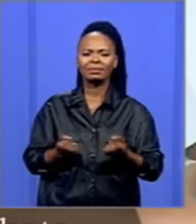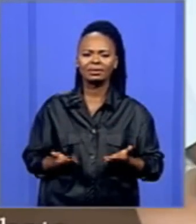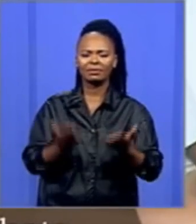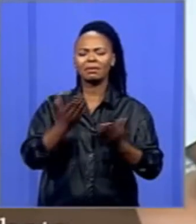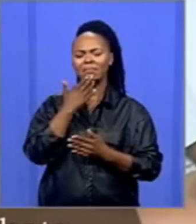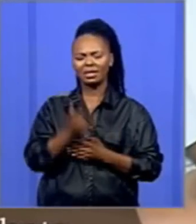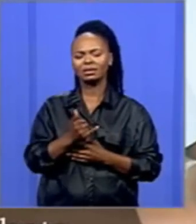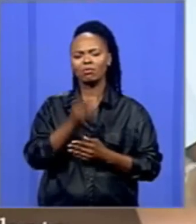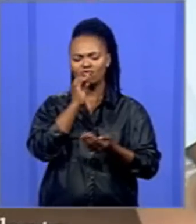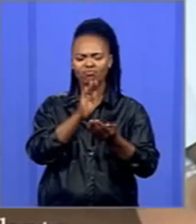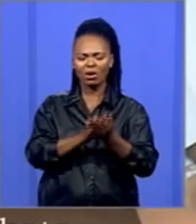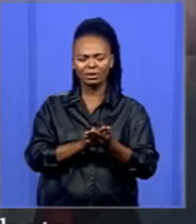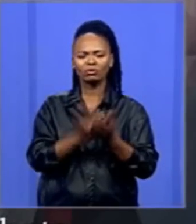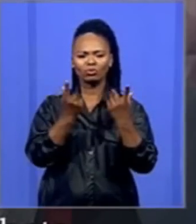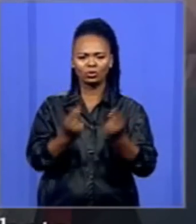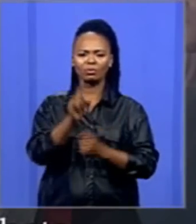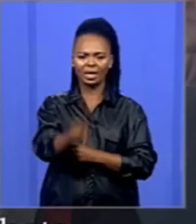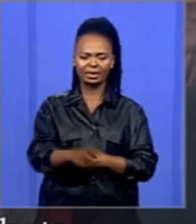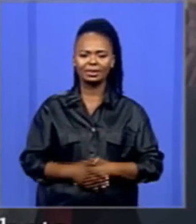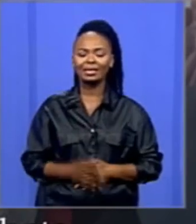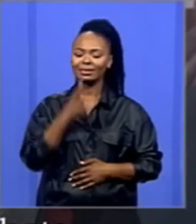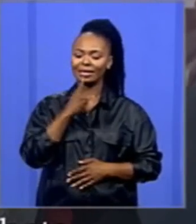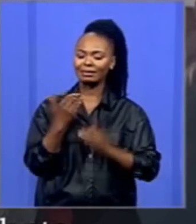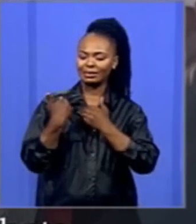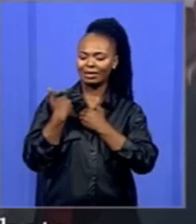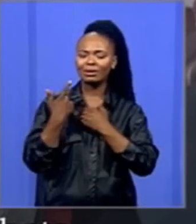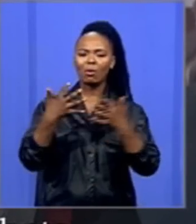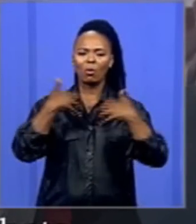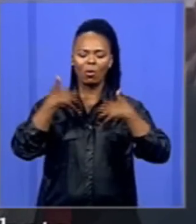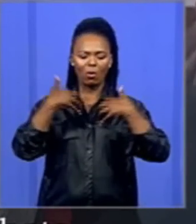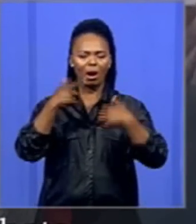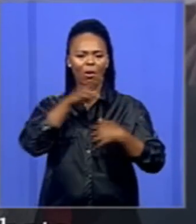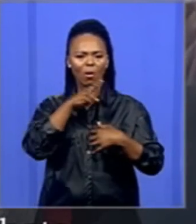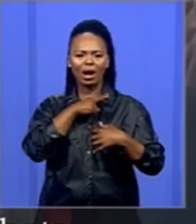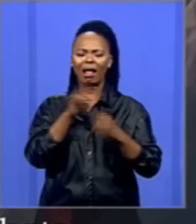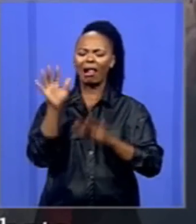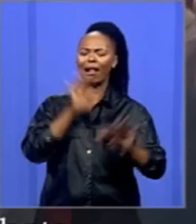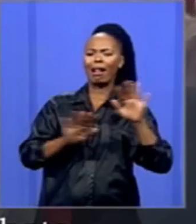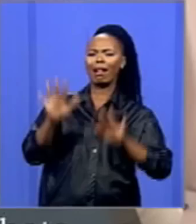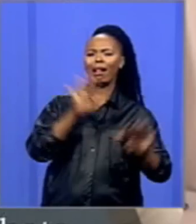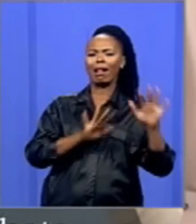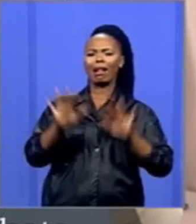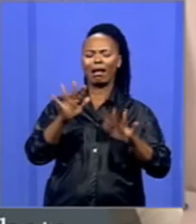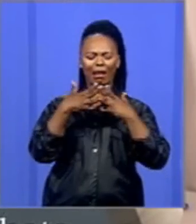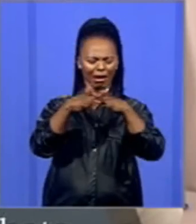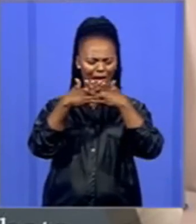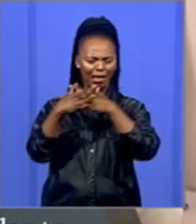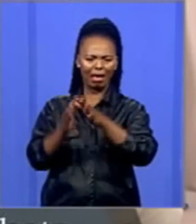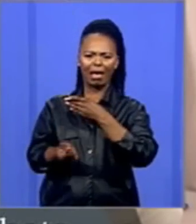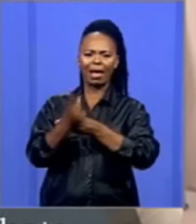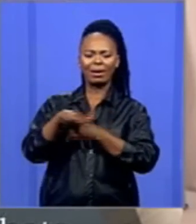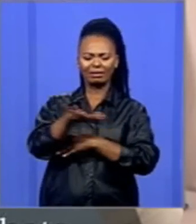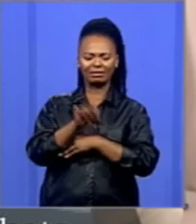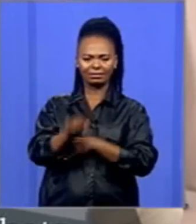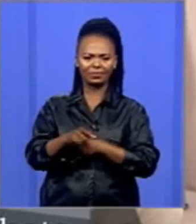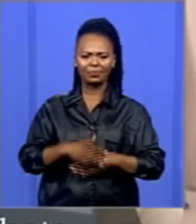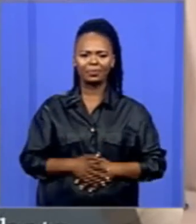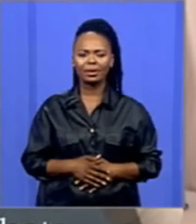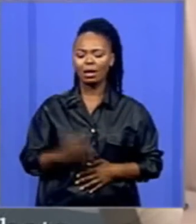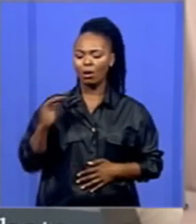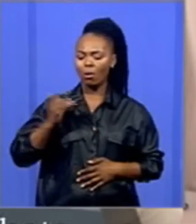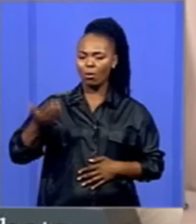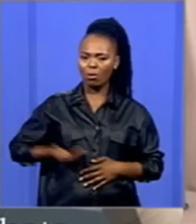ditshebeletso. Baahi ba re polokeho ya bona e ka mosing ka lebaka la timatima ena e haketseng hakana. Basadi ka